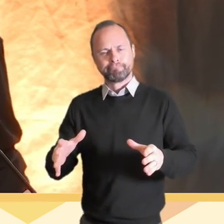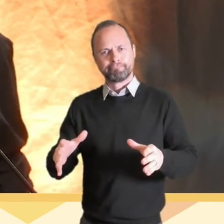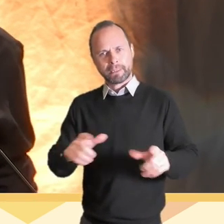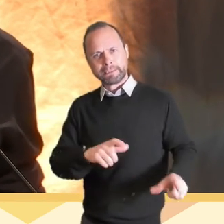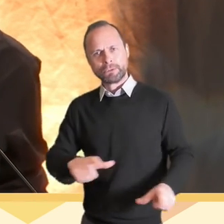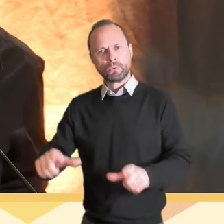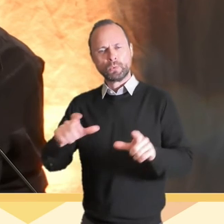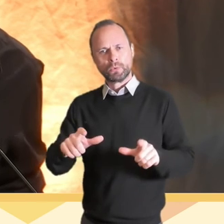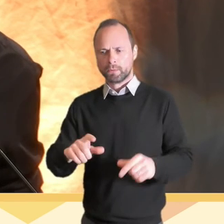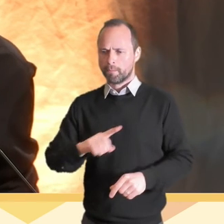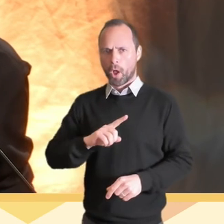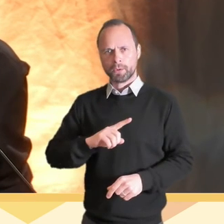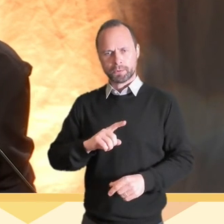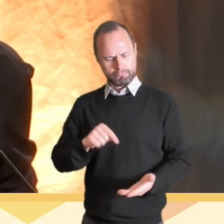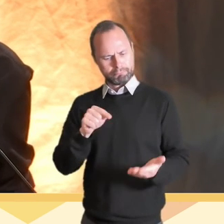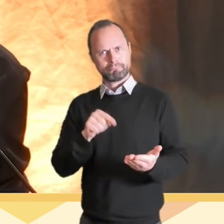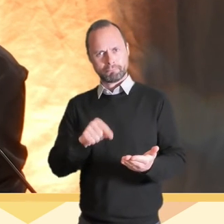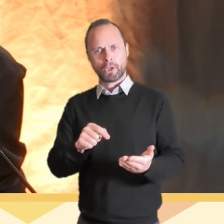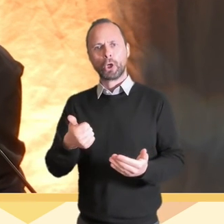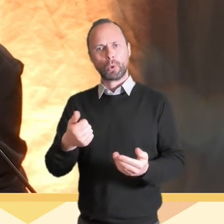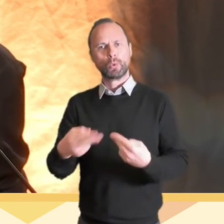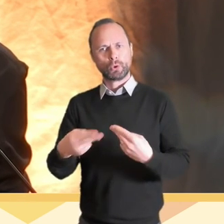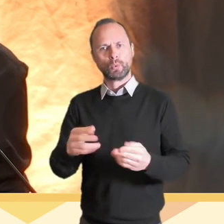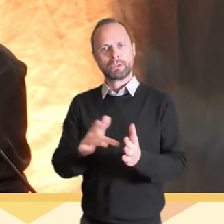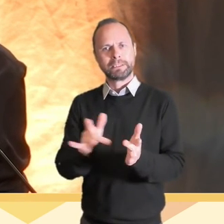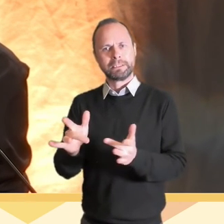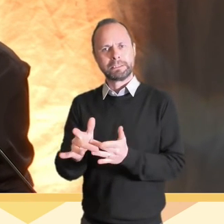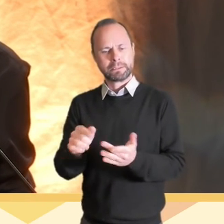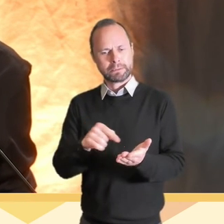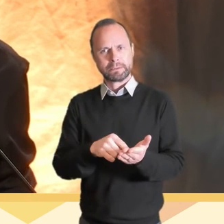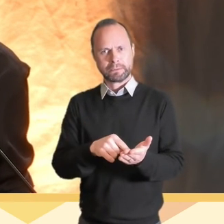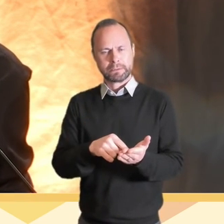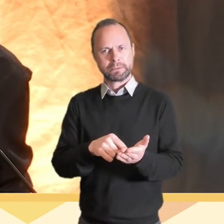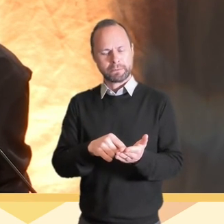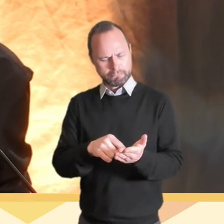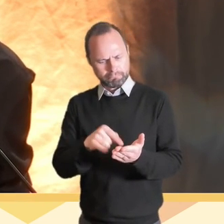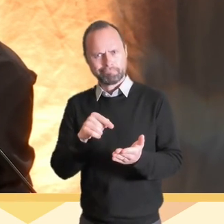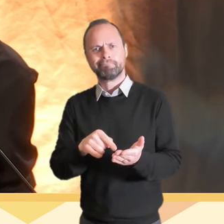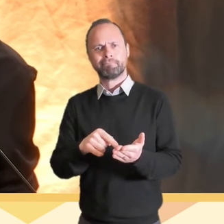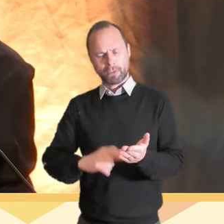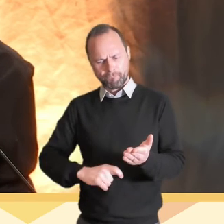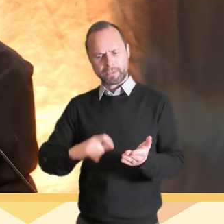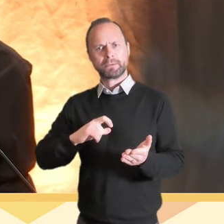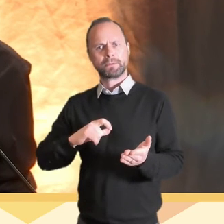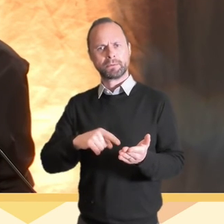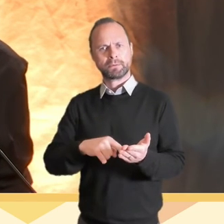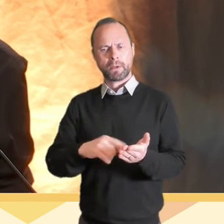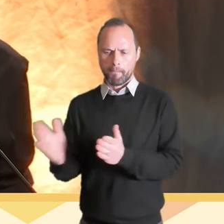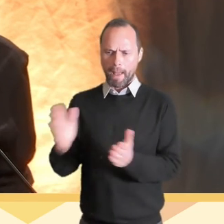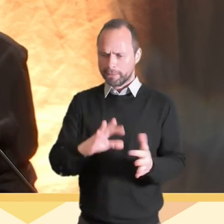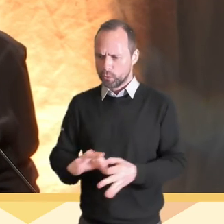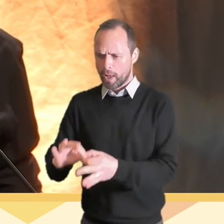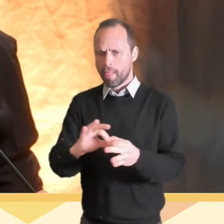because of our confidence in the gospel, and our distinct Baptist DNA compels us to